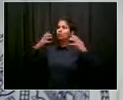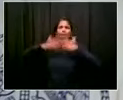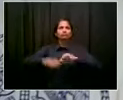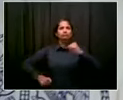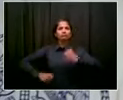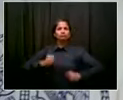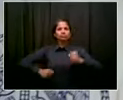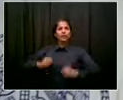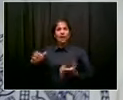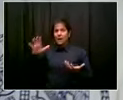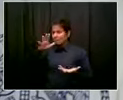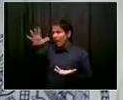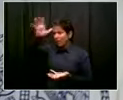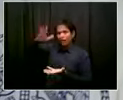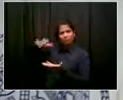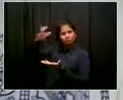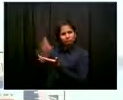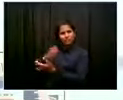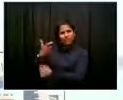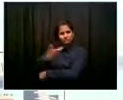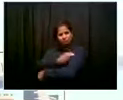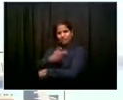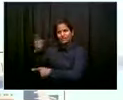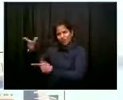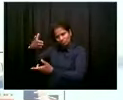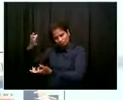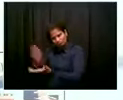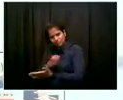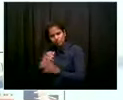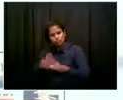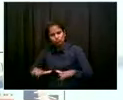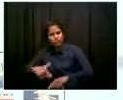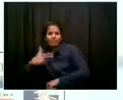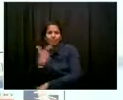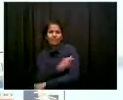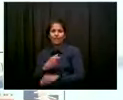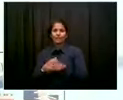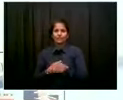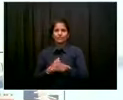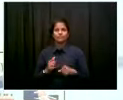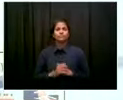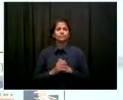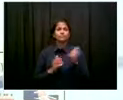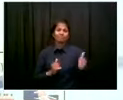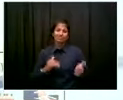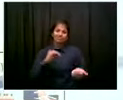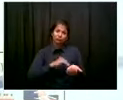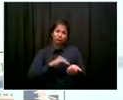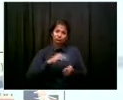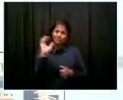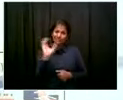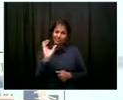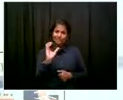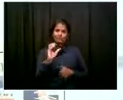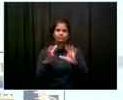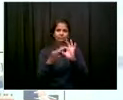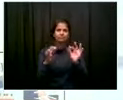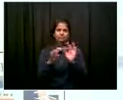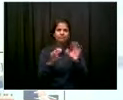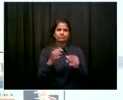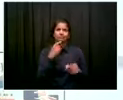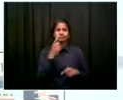your appeal thanks mr mayor well i'll share what i've said to my own patients which is that